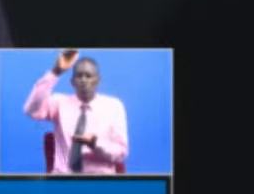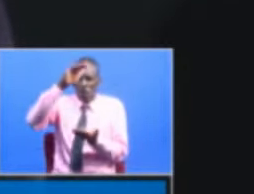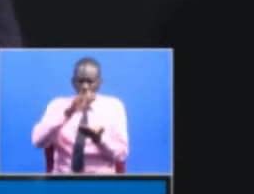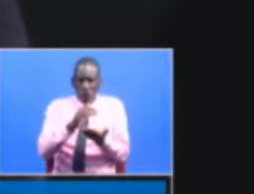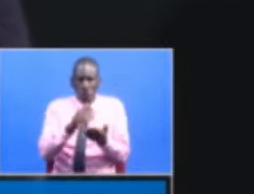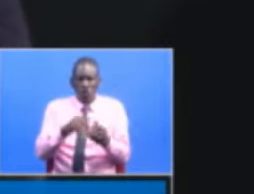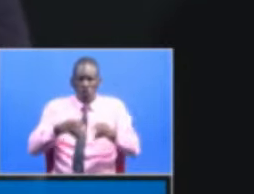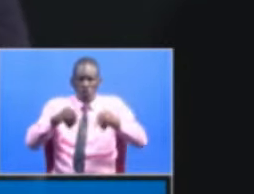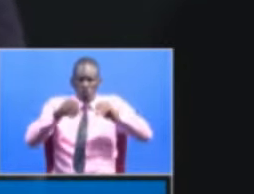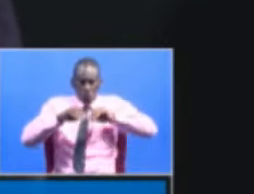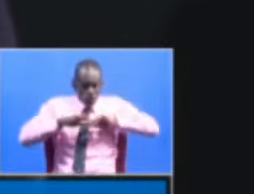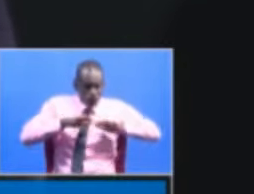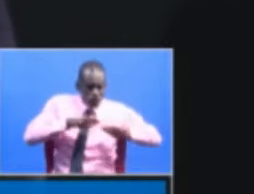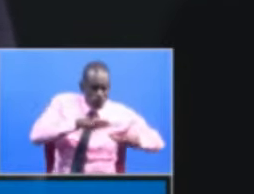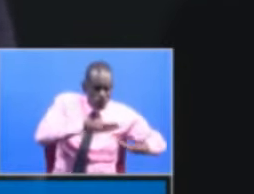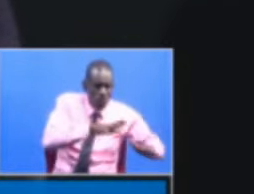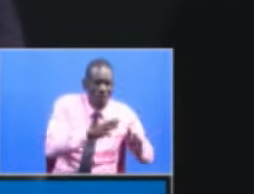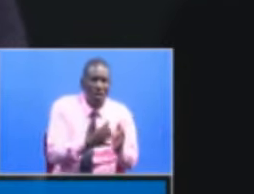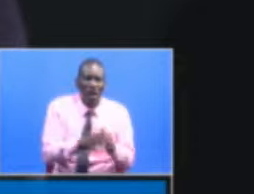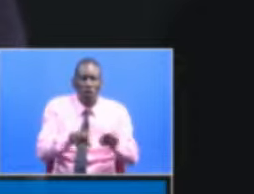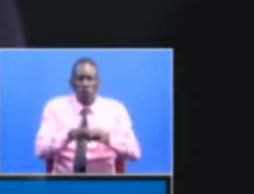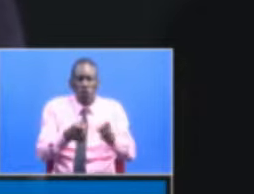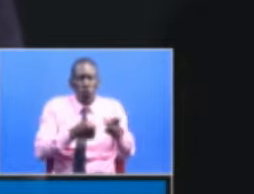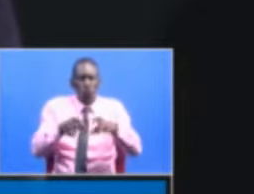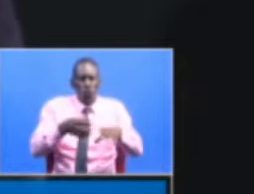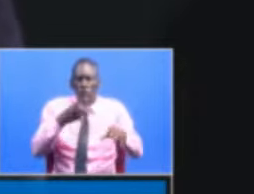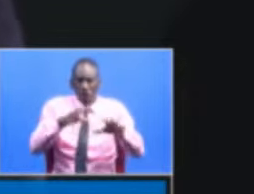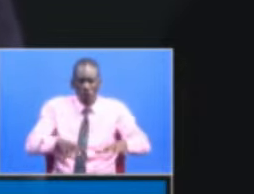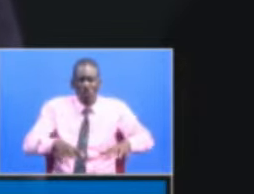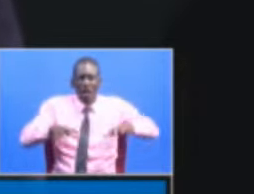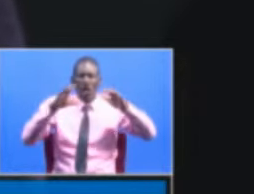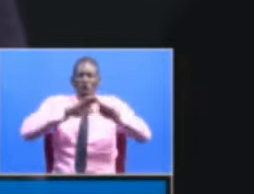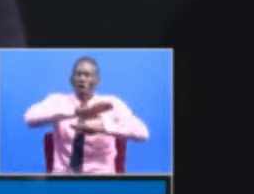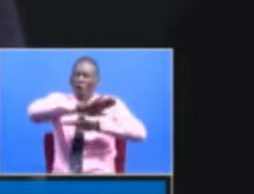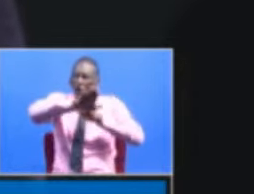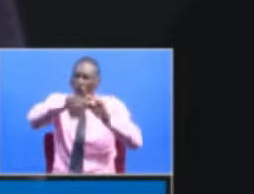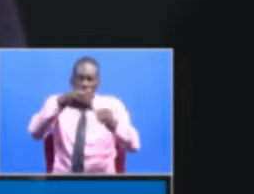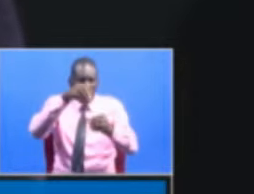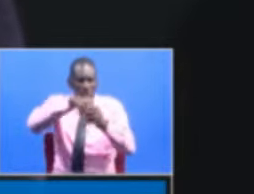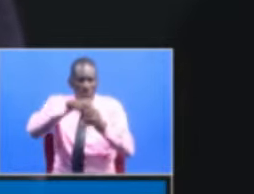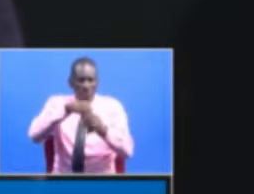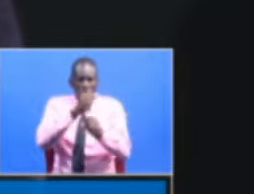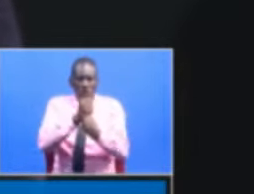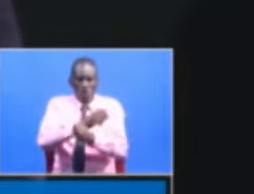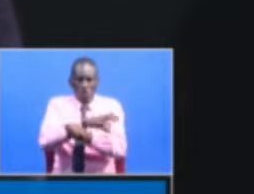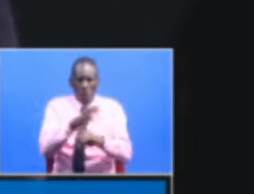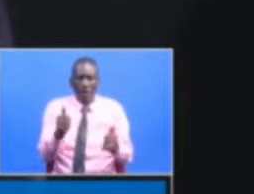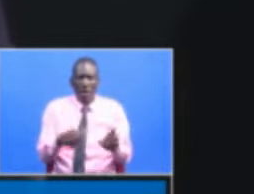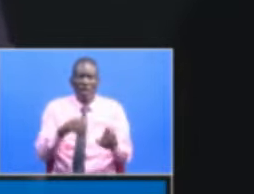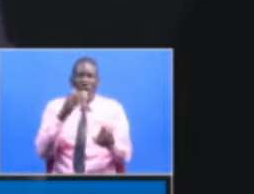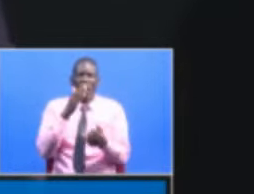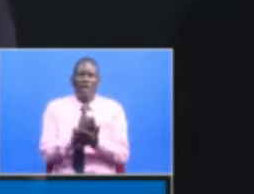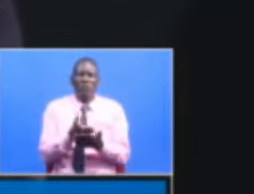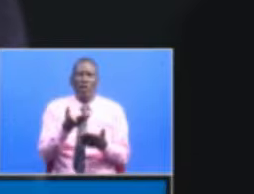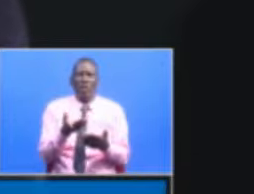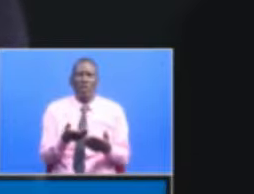erosion, flood control, all these things, investment if done well, and then actually seed